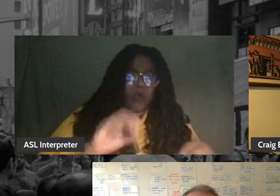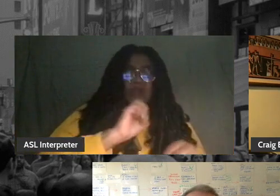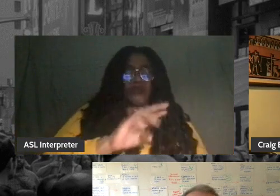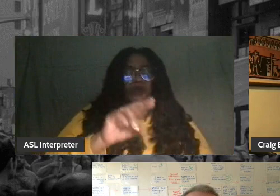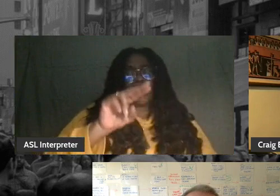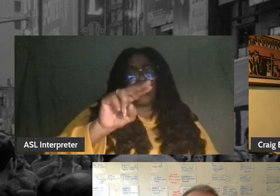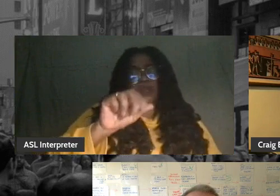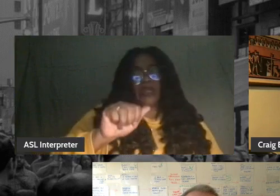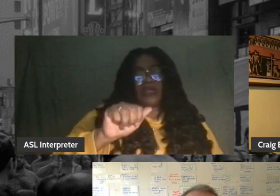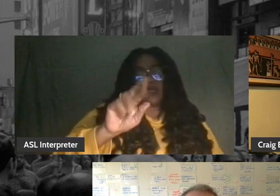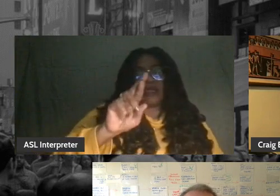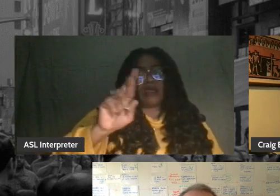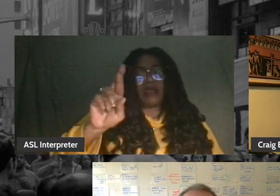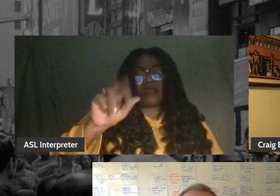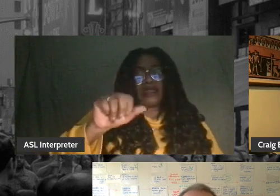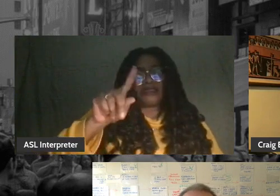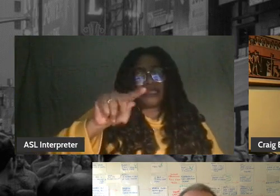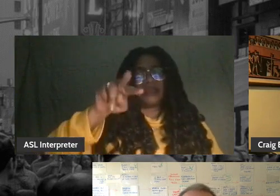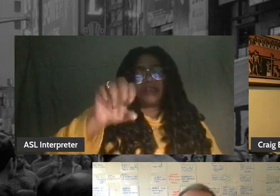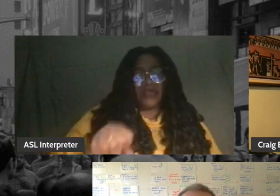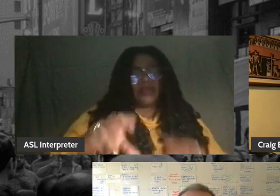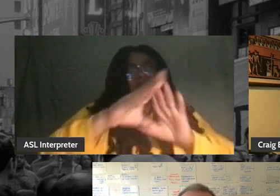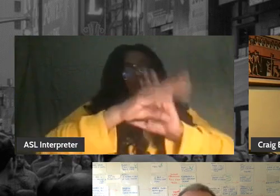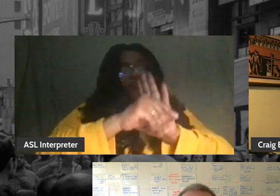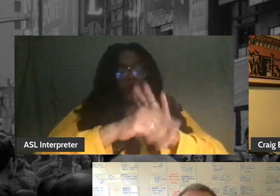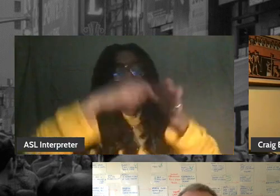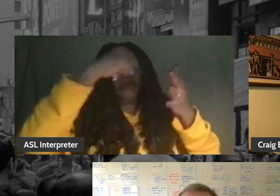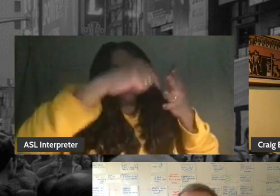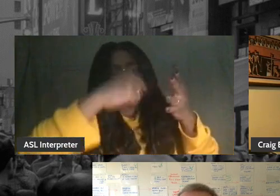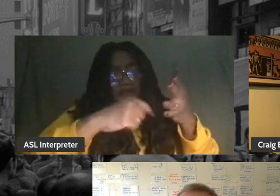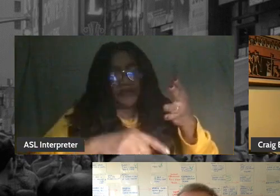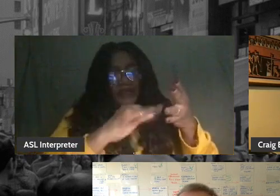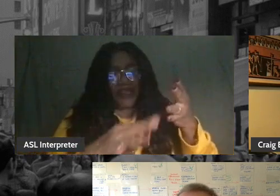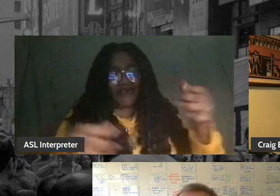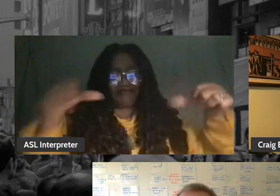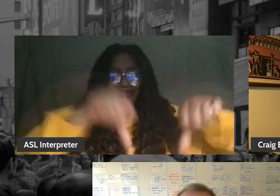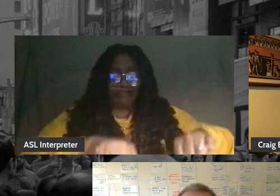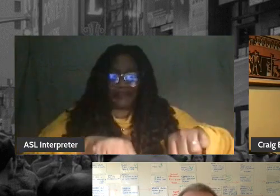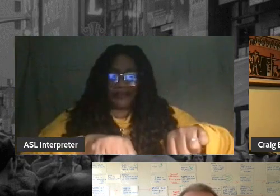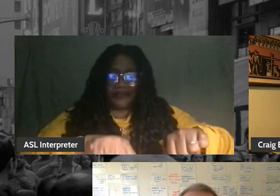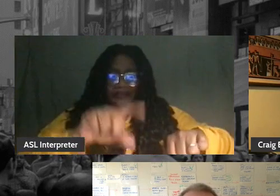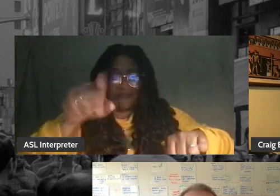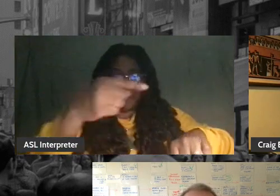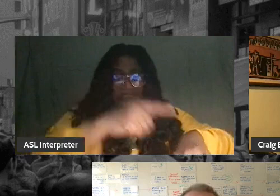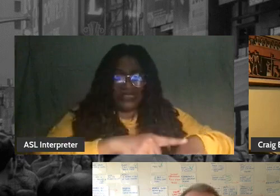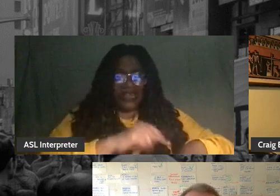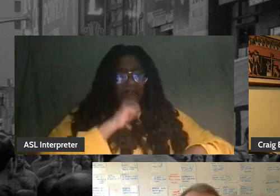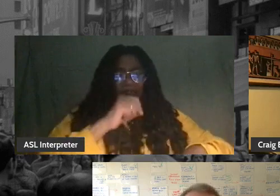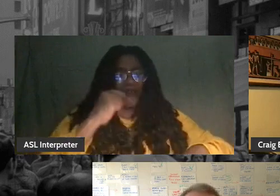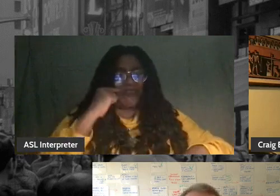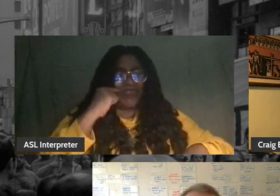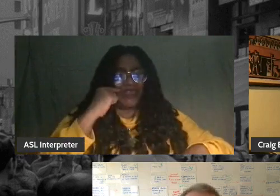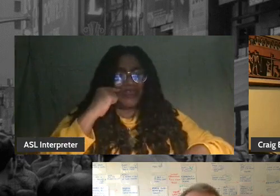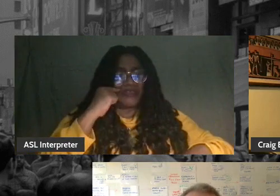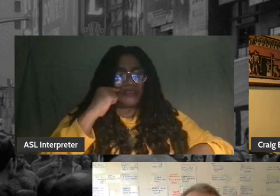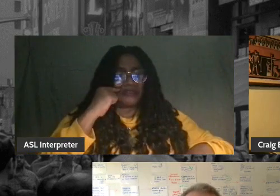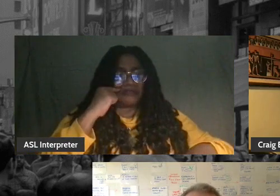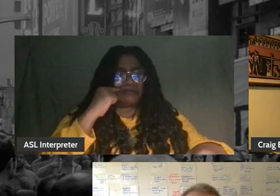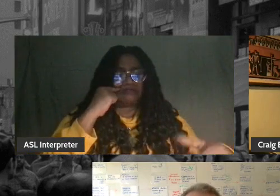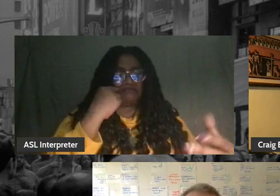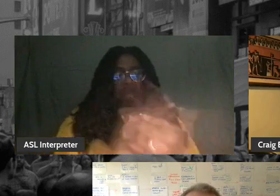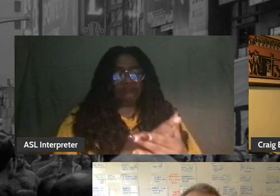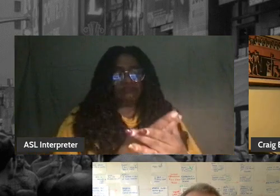that if you get rejected the first time, don't think of it as failure. Failure is only when you kind